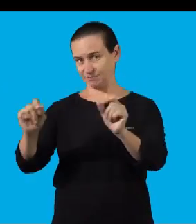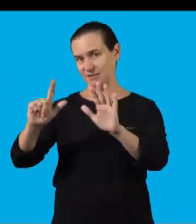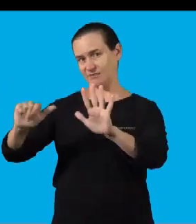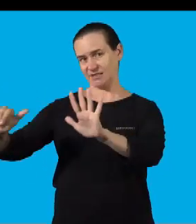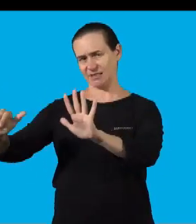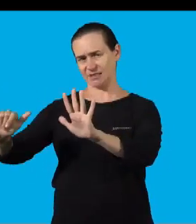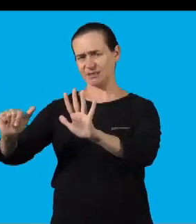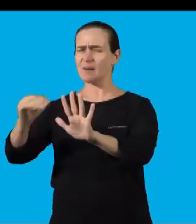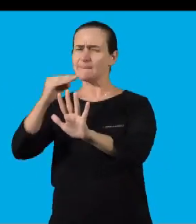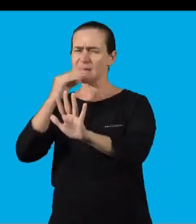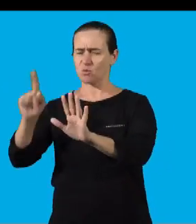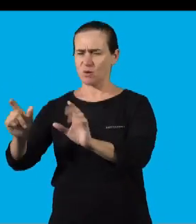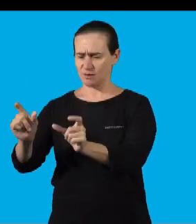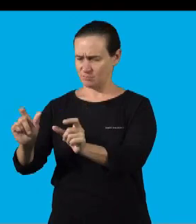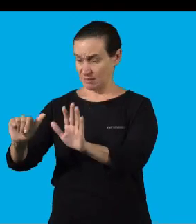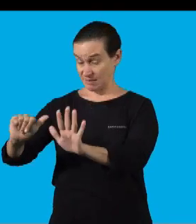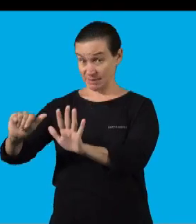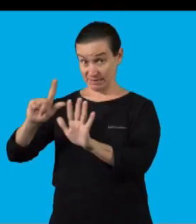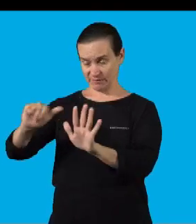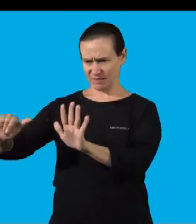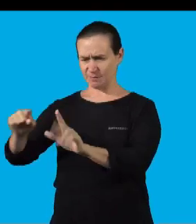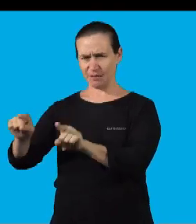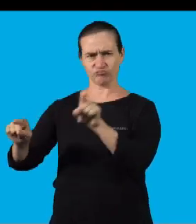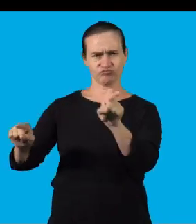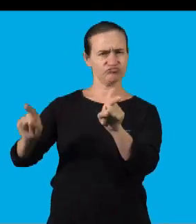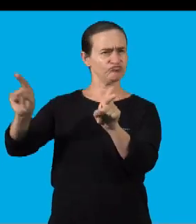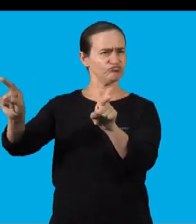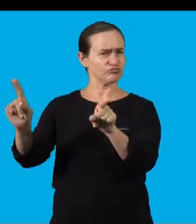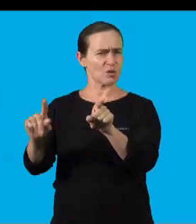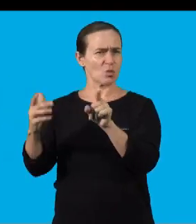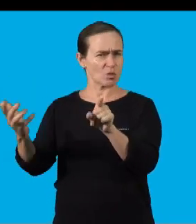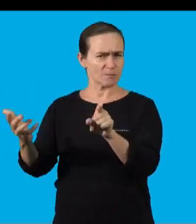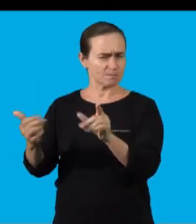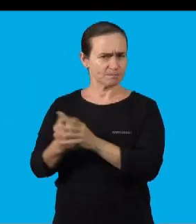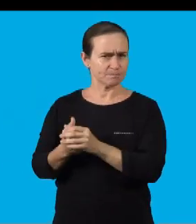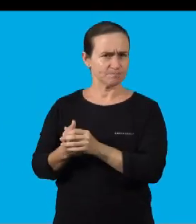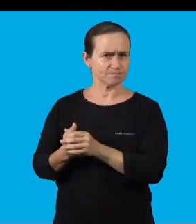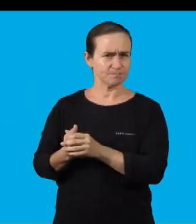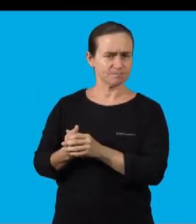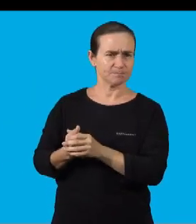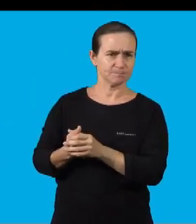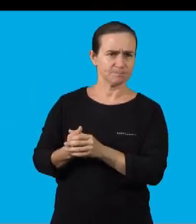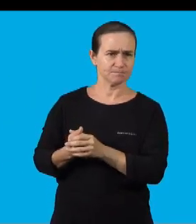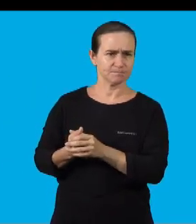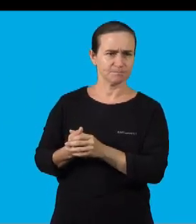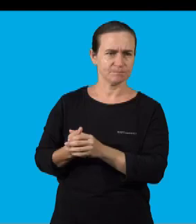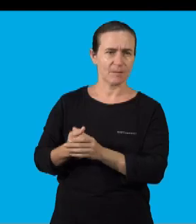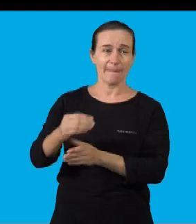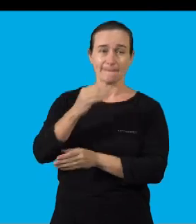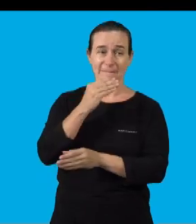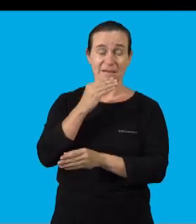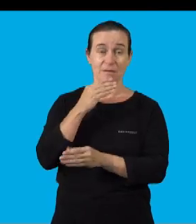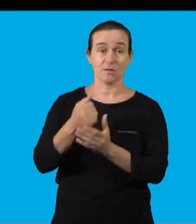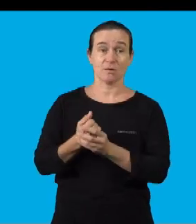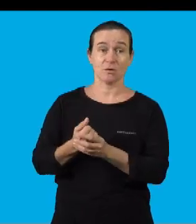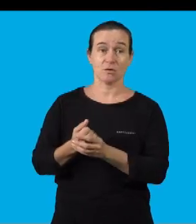term 76. So what does that mean for those two consecutive terms? Yes, that means that 156 will